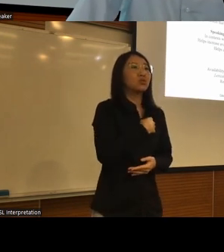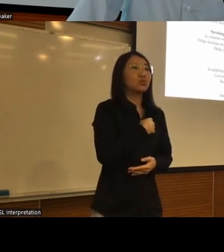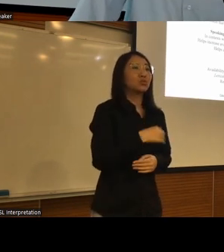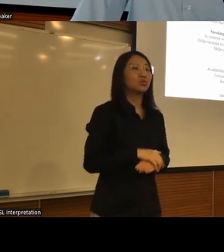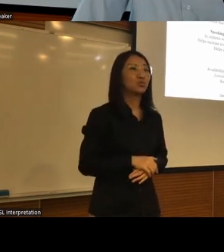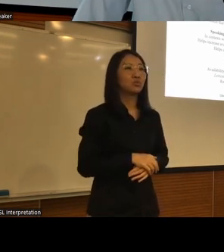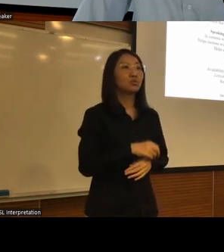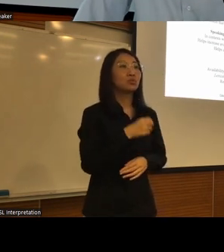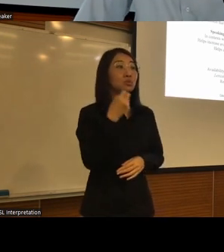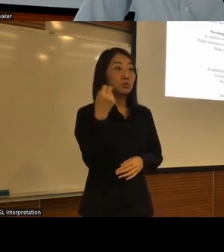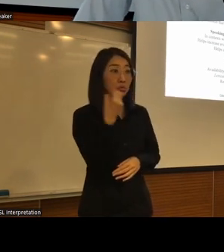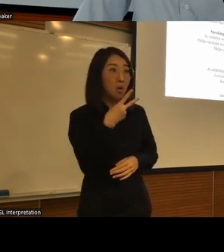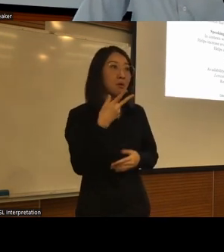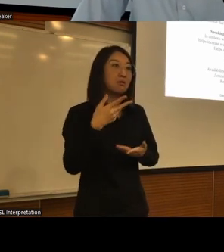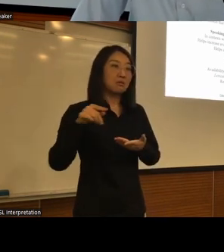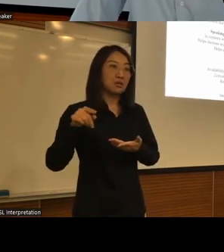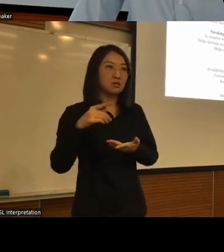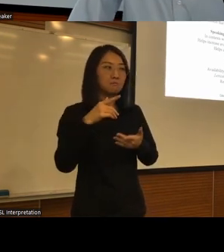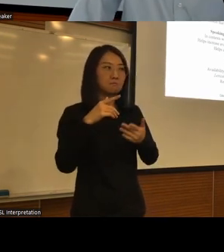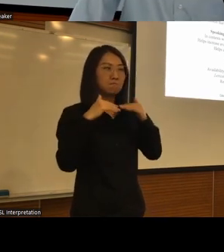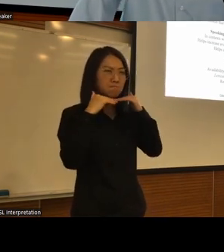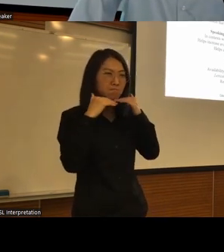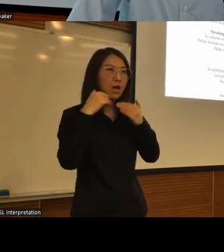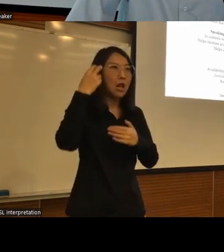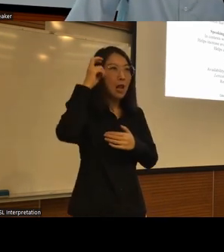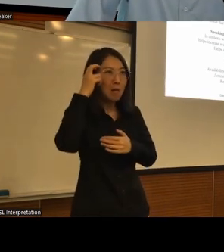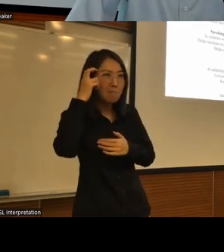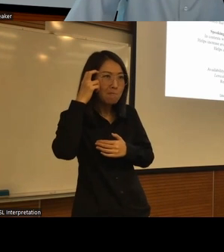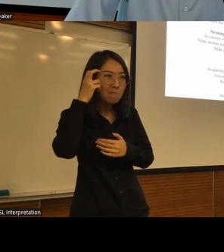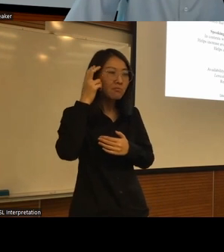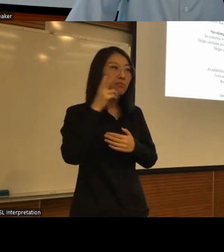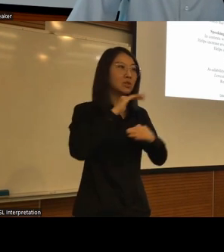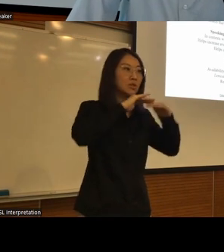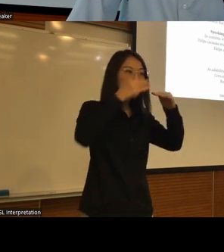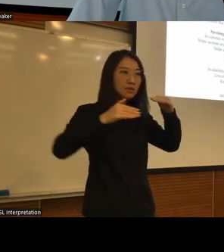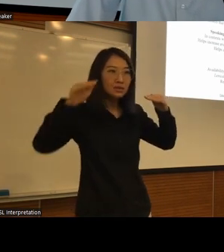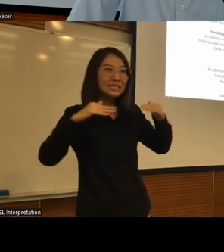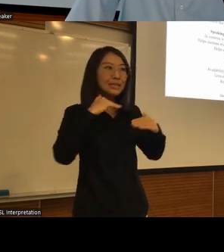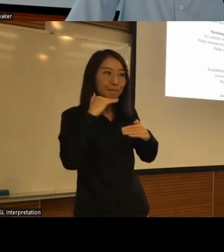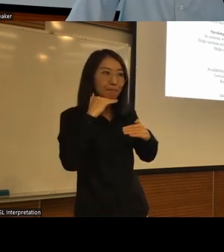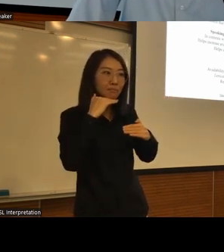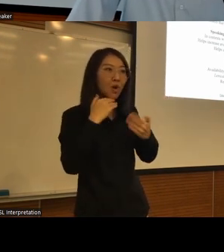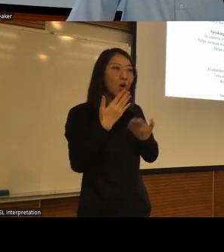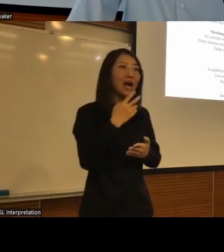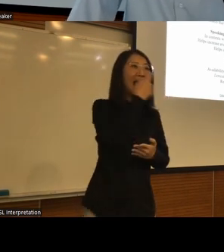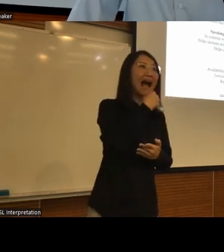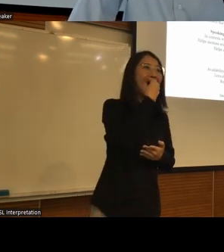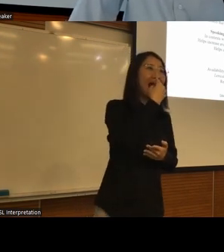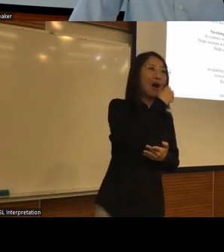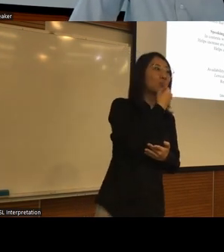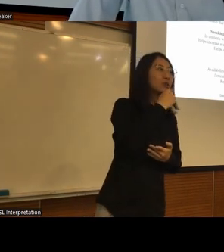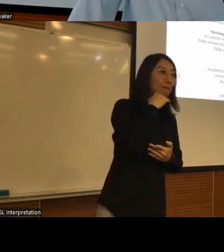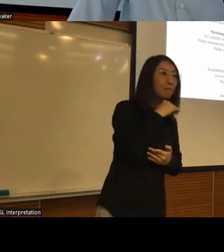and actually note, observe features of accents might be useful to you